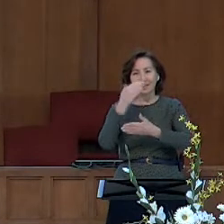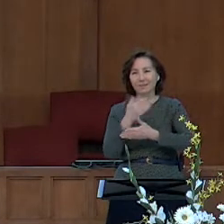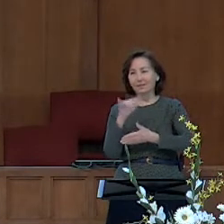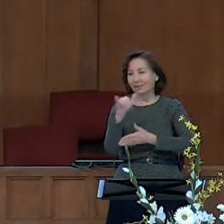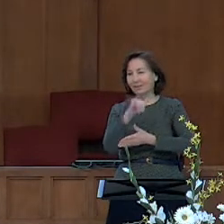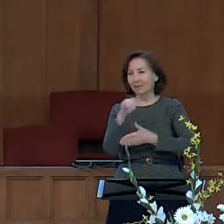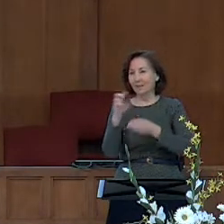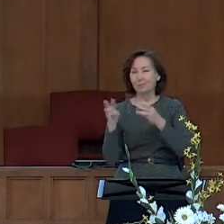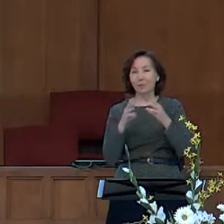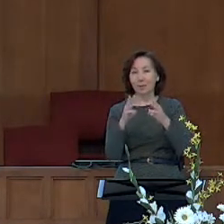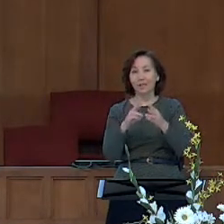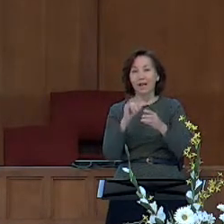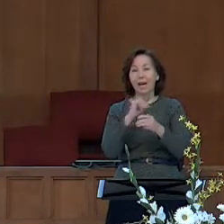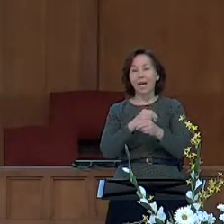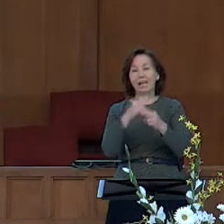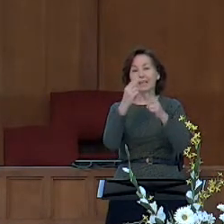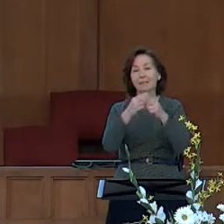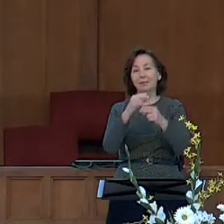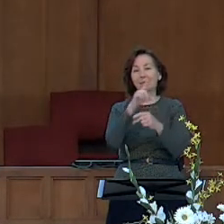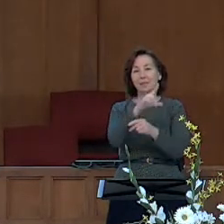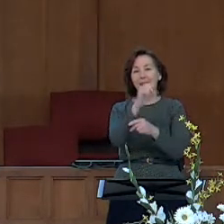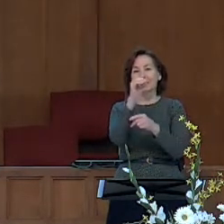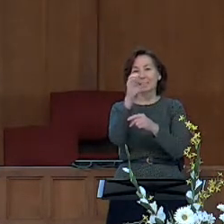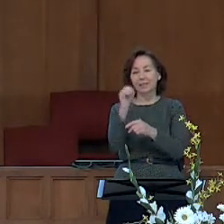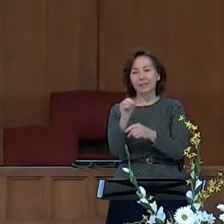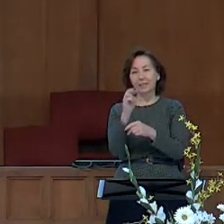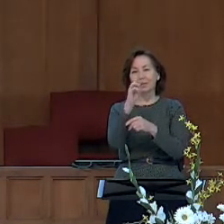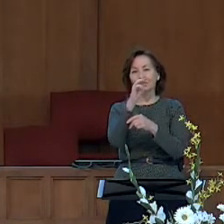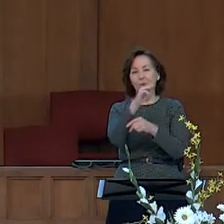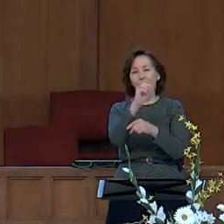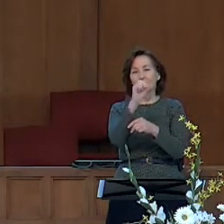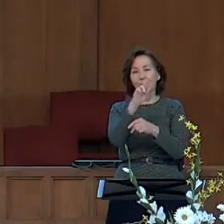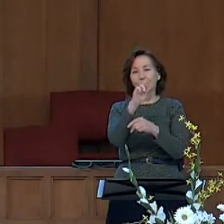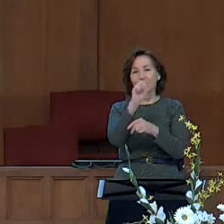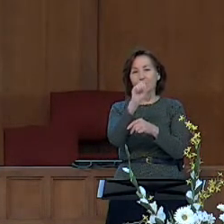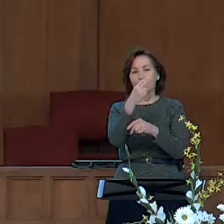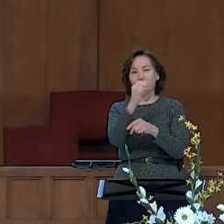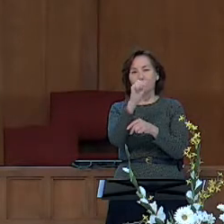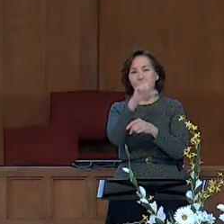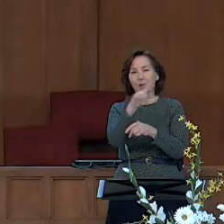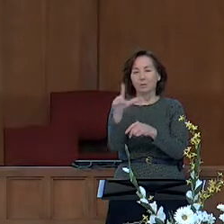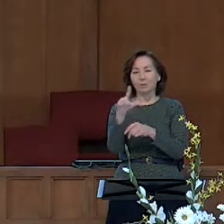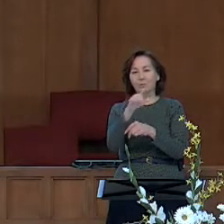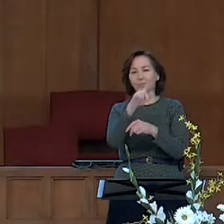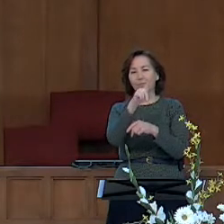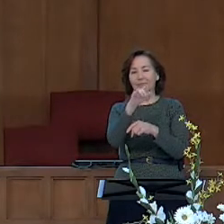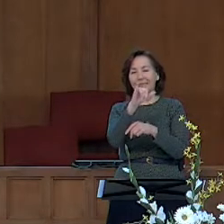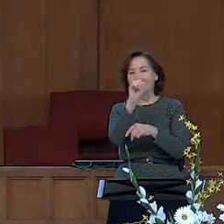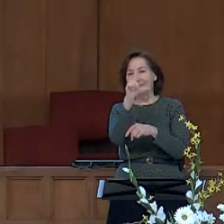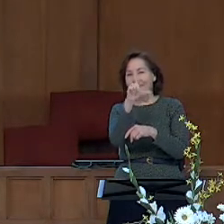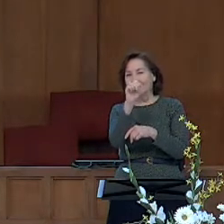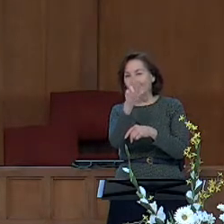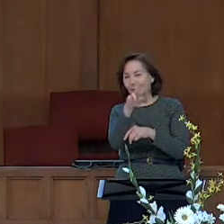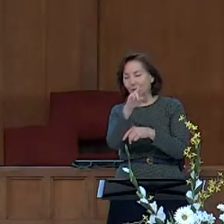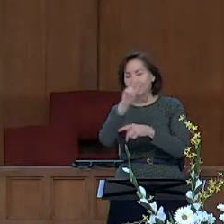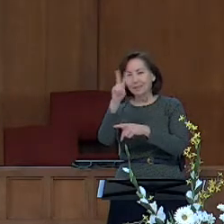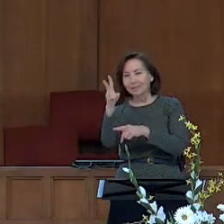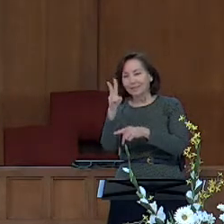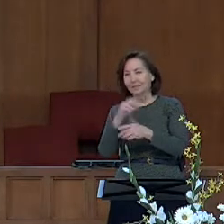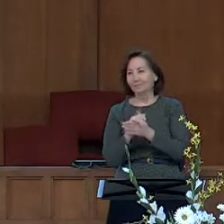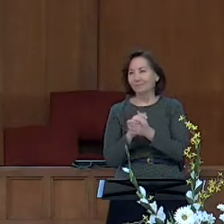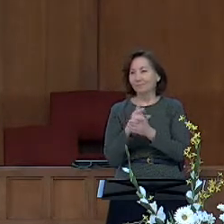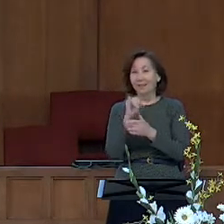I actually named him Leo Marshall Tyler II. I figure, you know, I love me. I